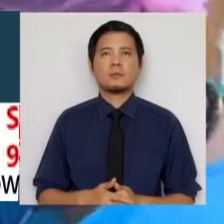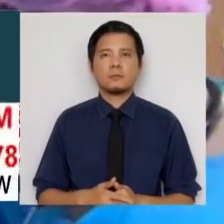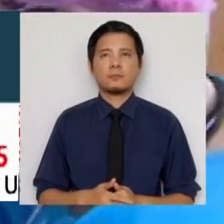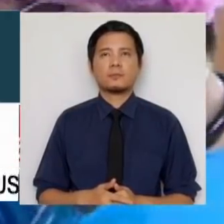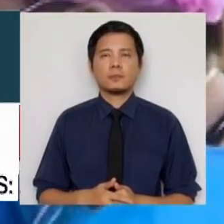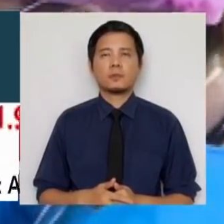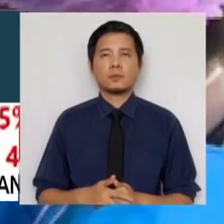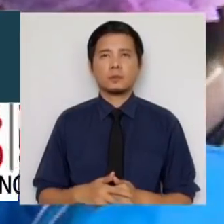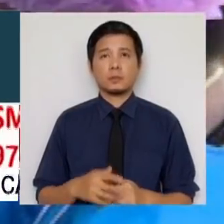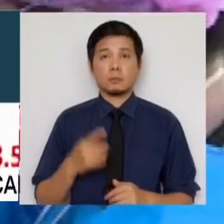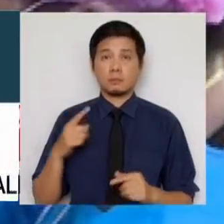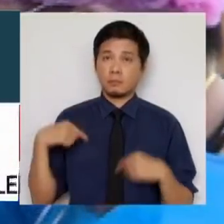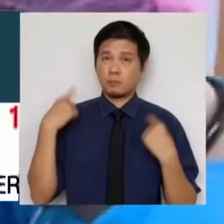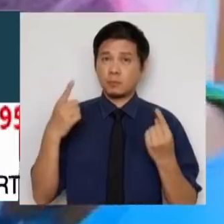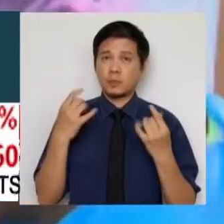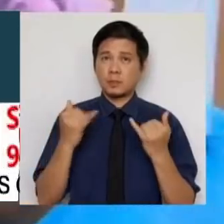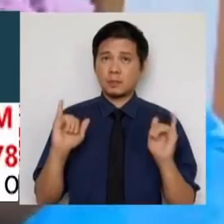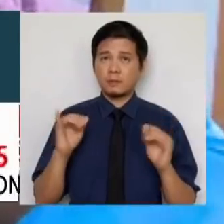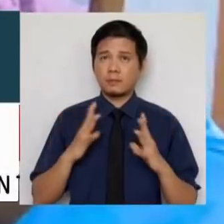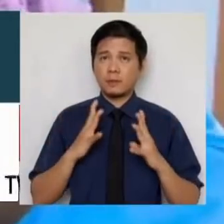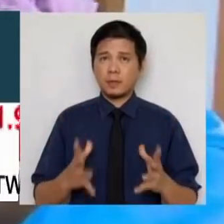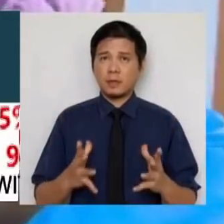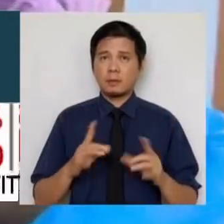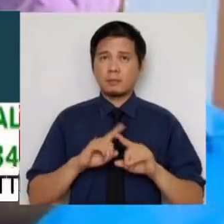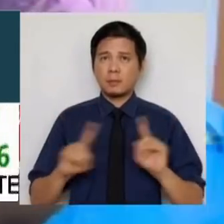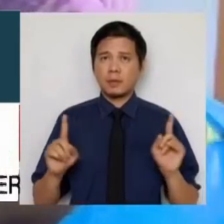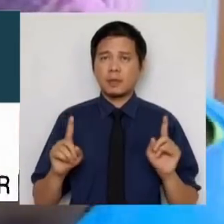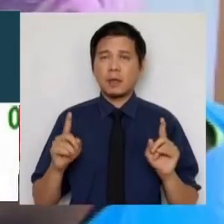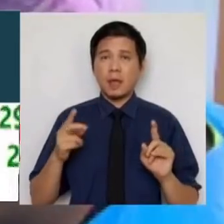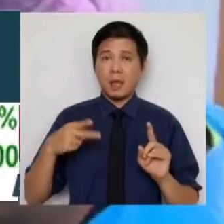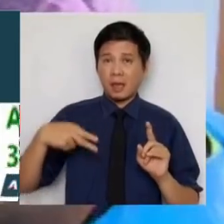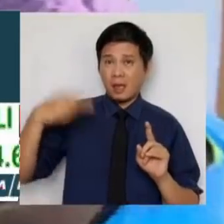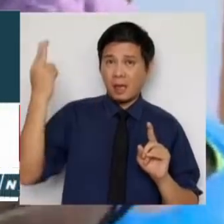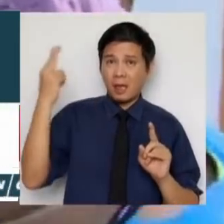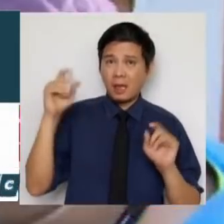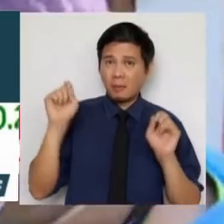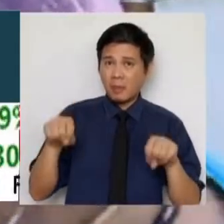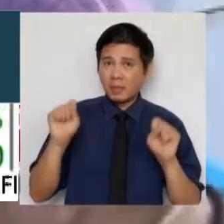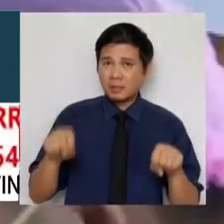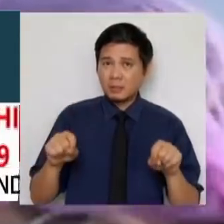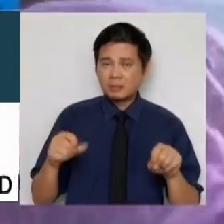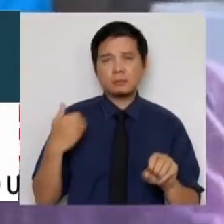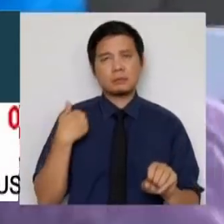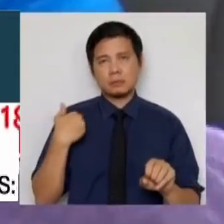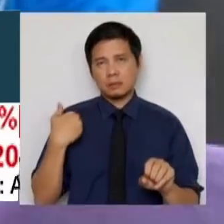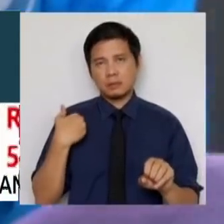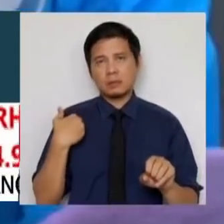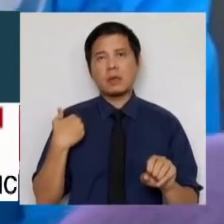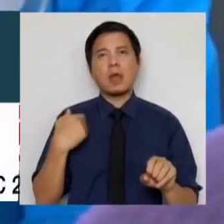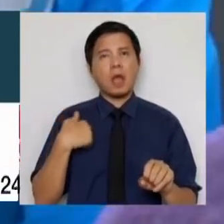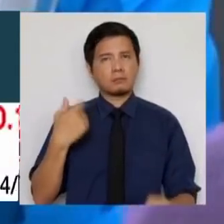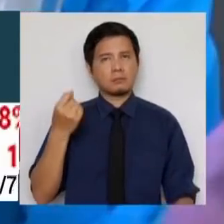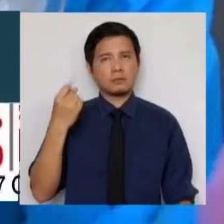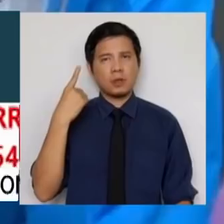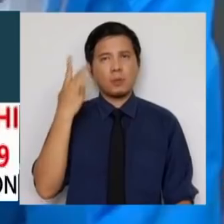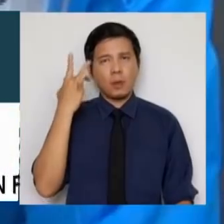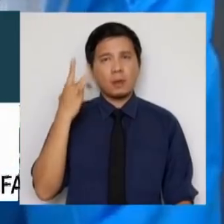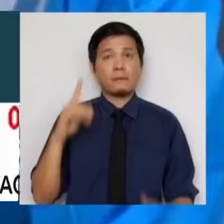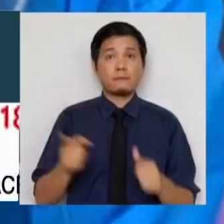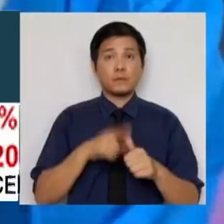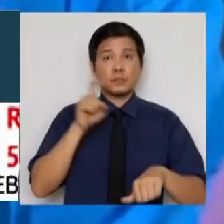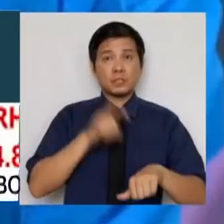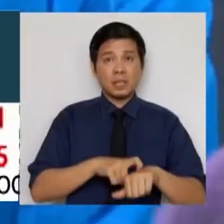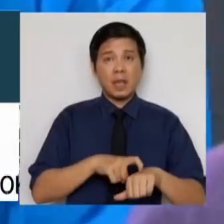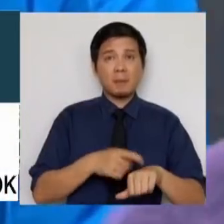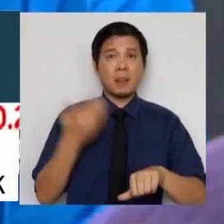don't have the very, very high cases of positives that other cities have reported. I guess it's because during the first wave last